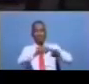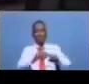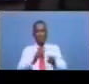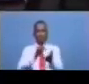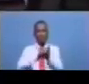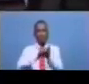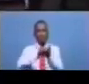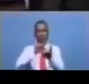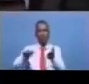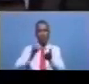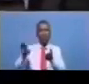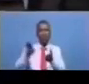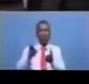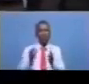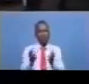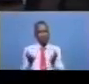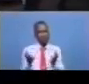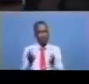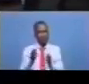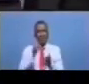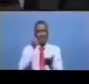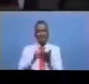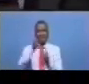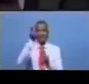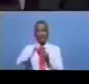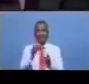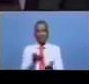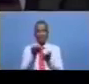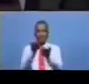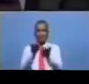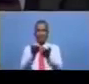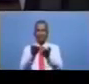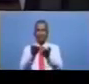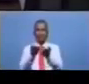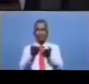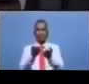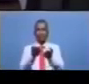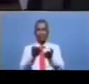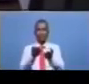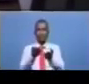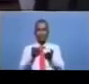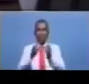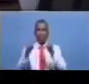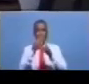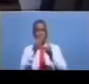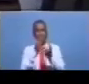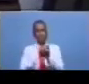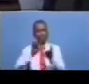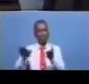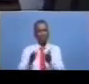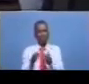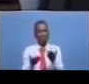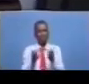moot because the application was predicated on the review that has just been disposed of. Yeah. And